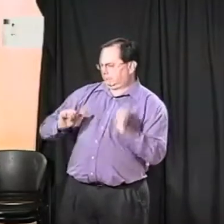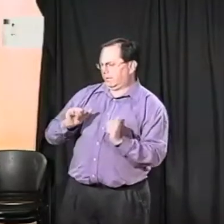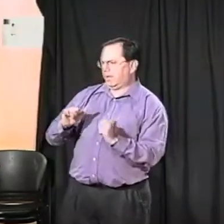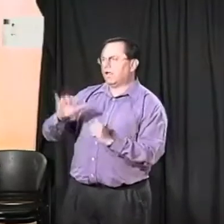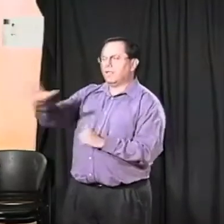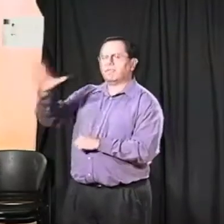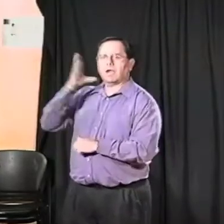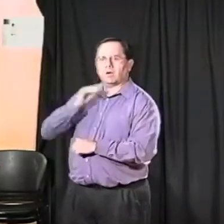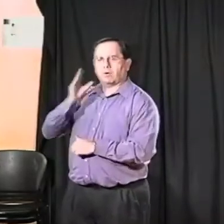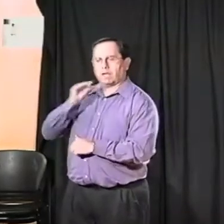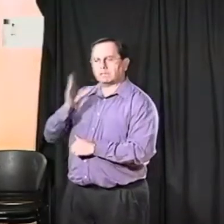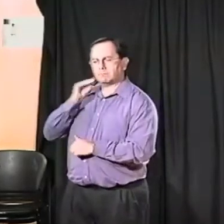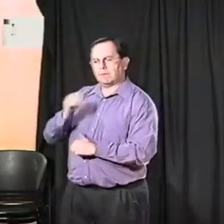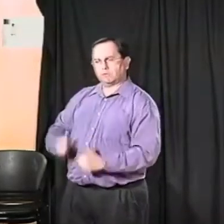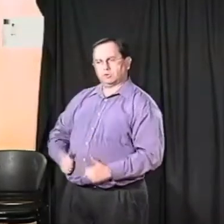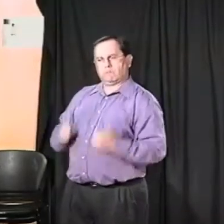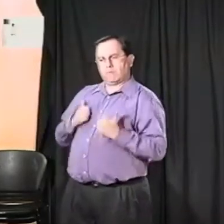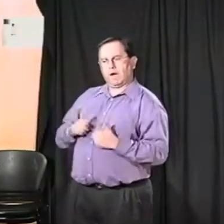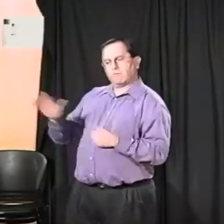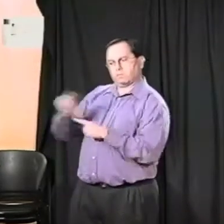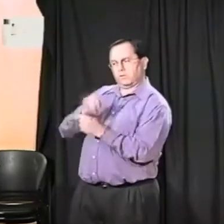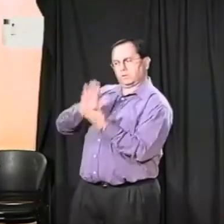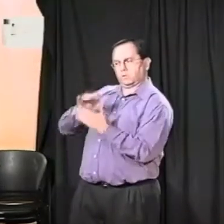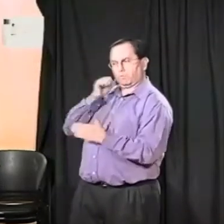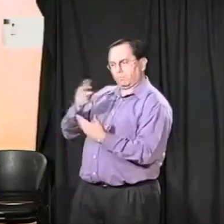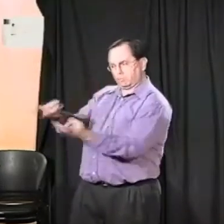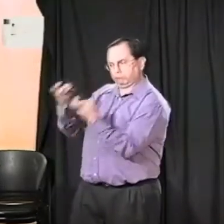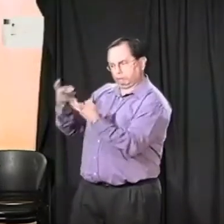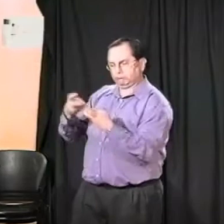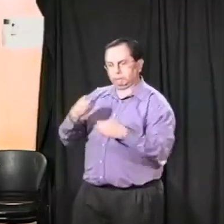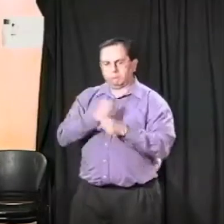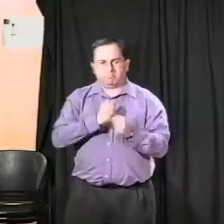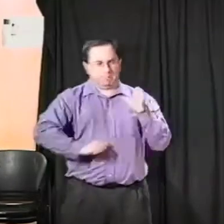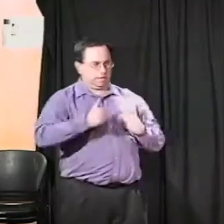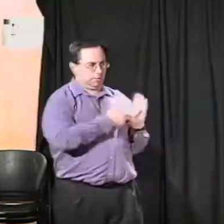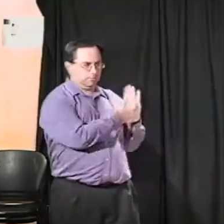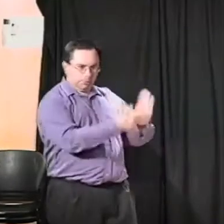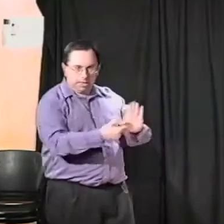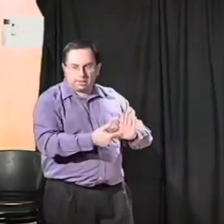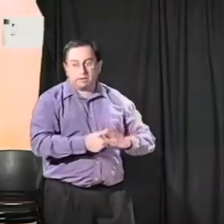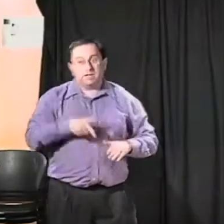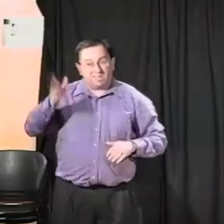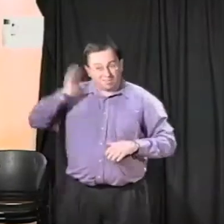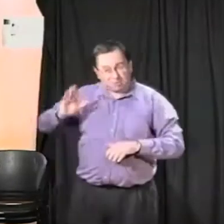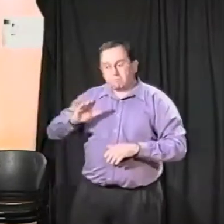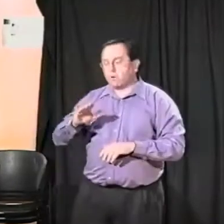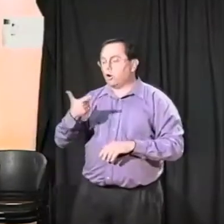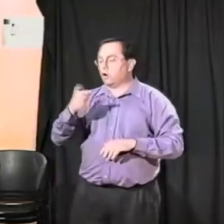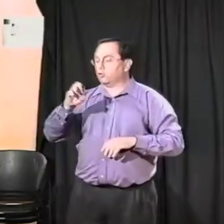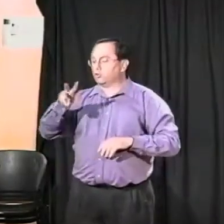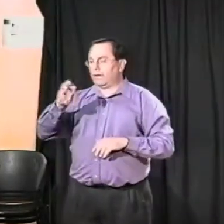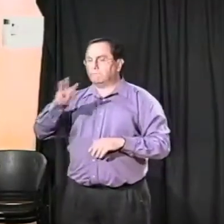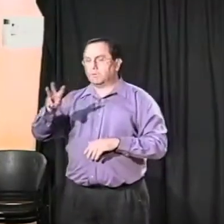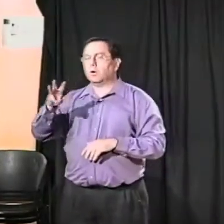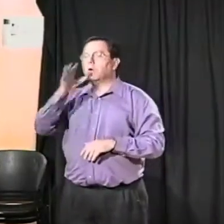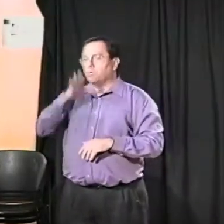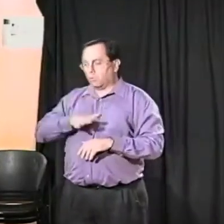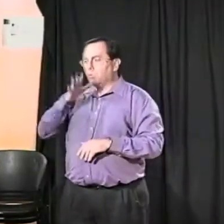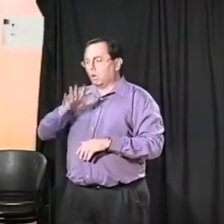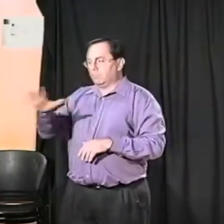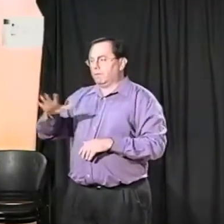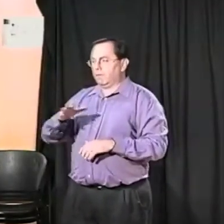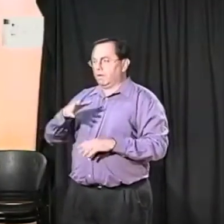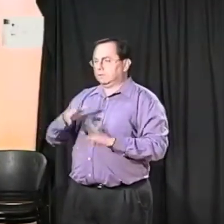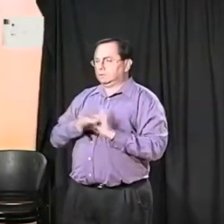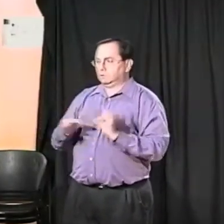the Grandview Training School for Girls. The play highlights the ripple effect that was started by Grandview women and consequently tells other women's